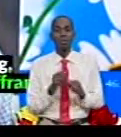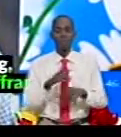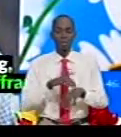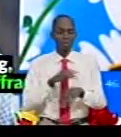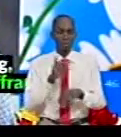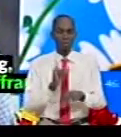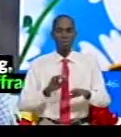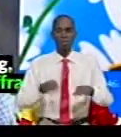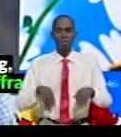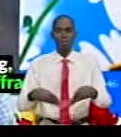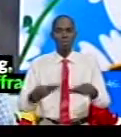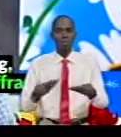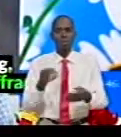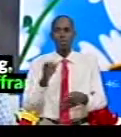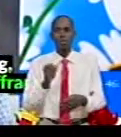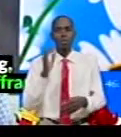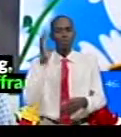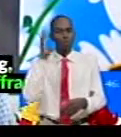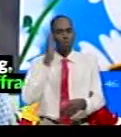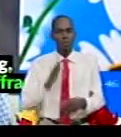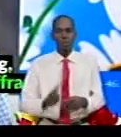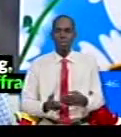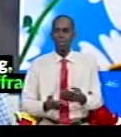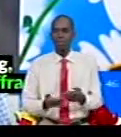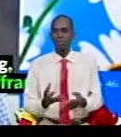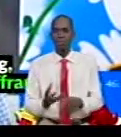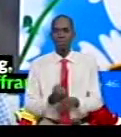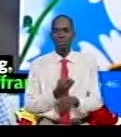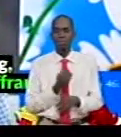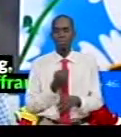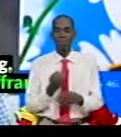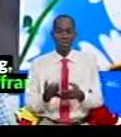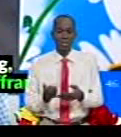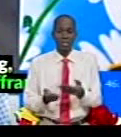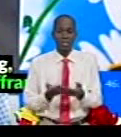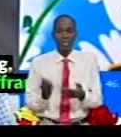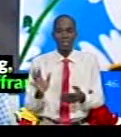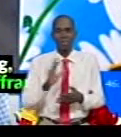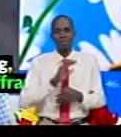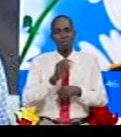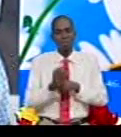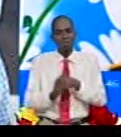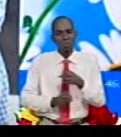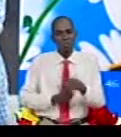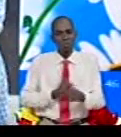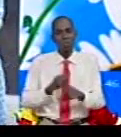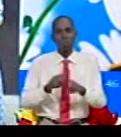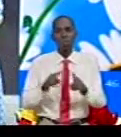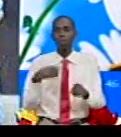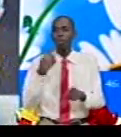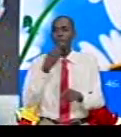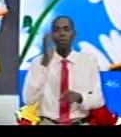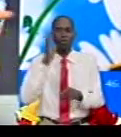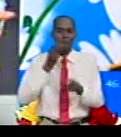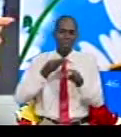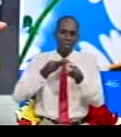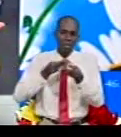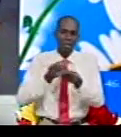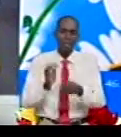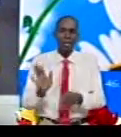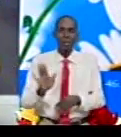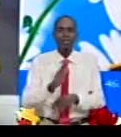earthly provisions will ease their sufferings, but who will feed